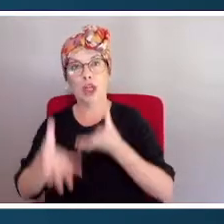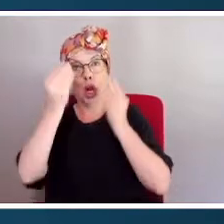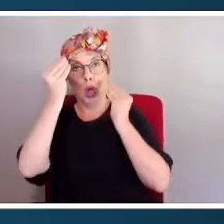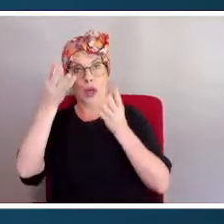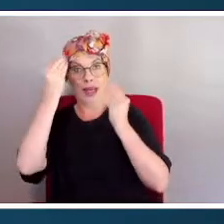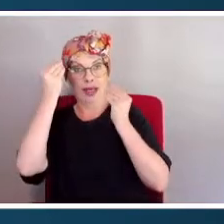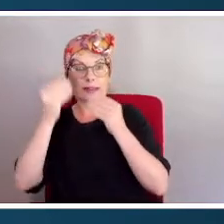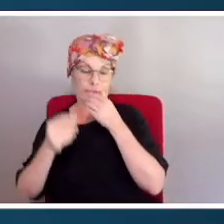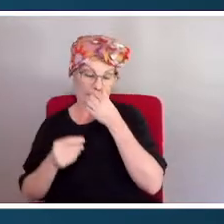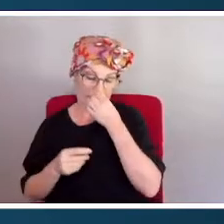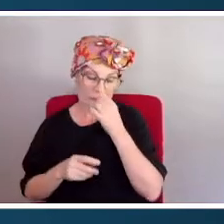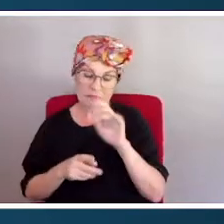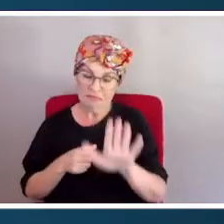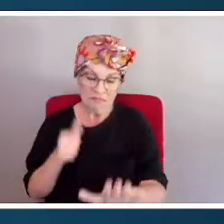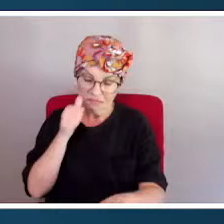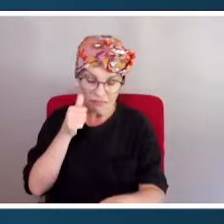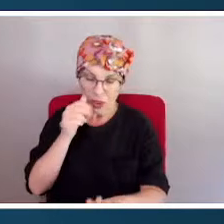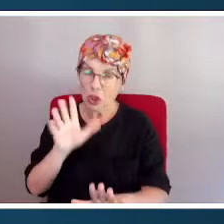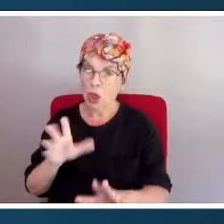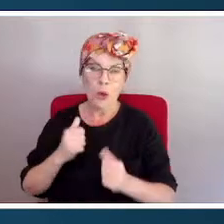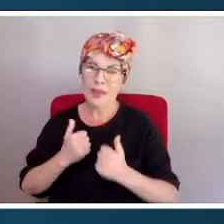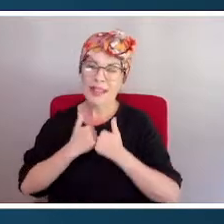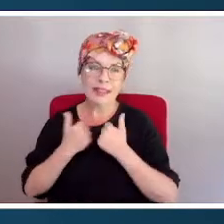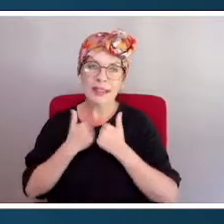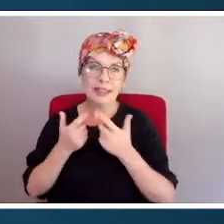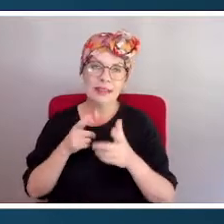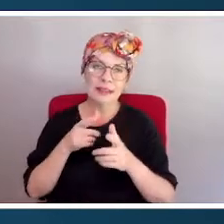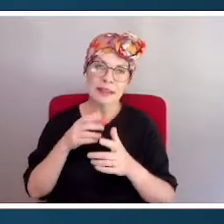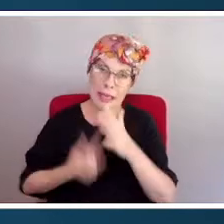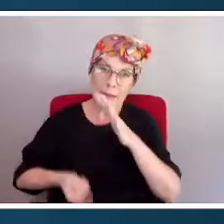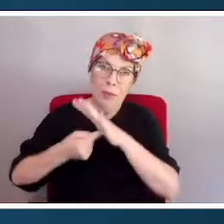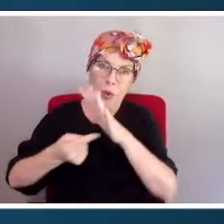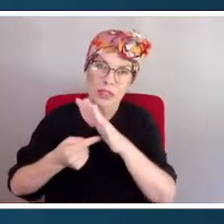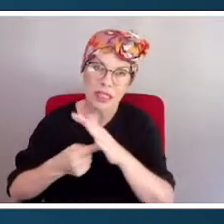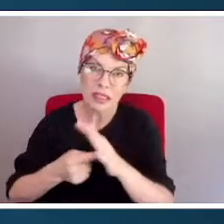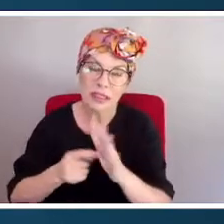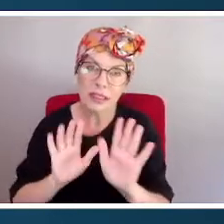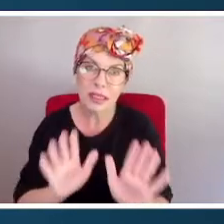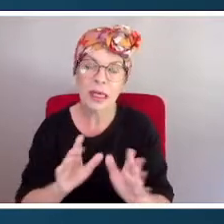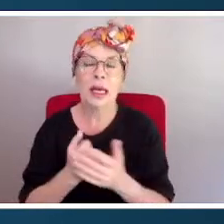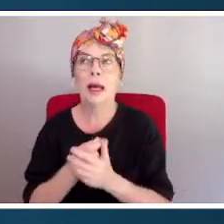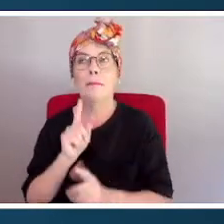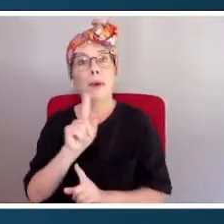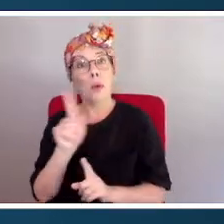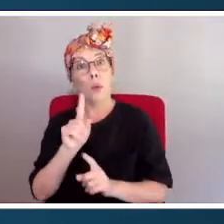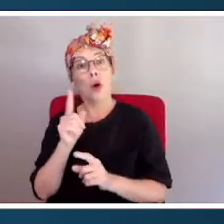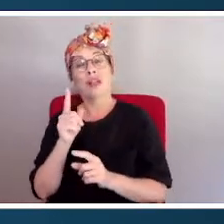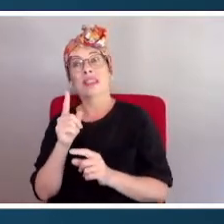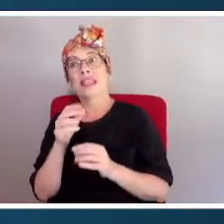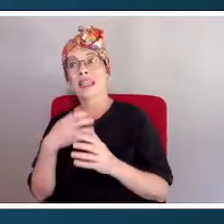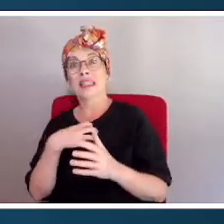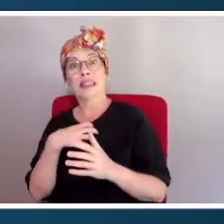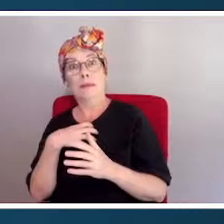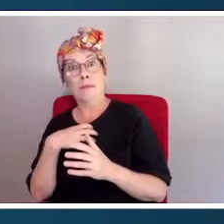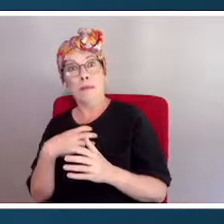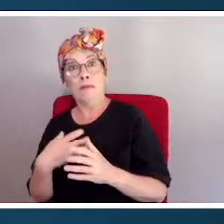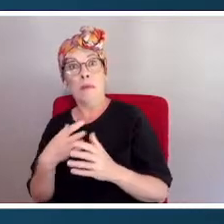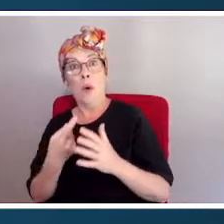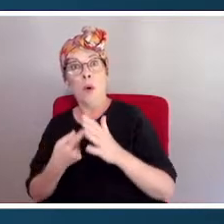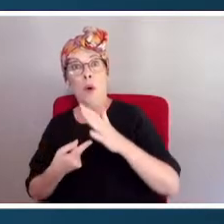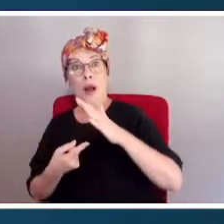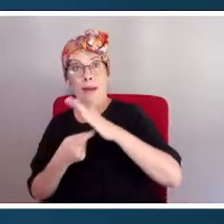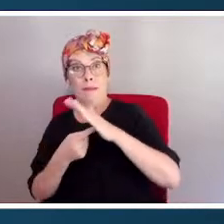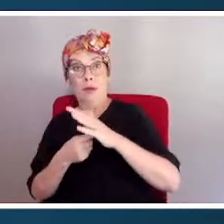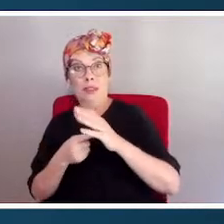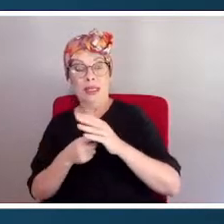programs. This is important. What matters even more, however, is evaluation and learning